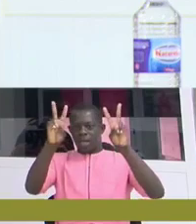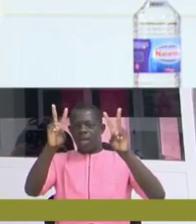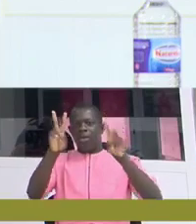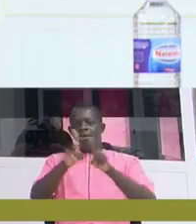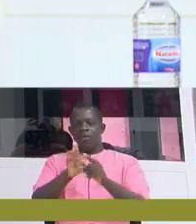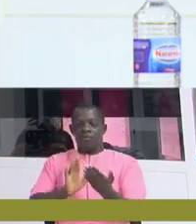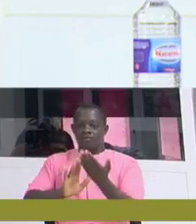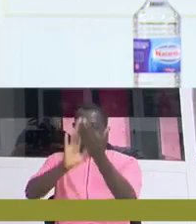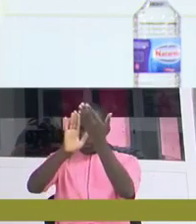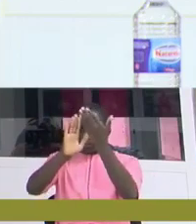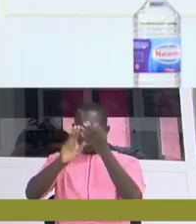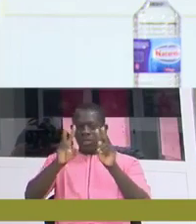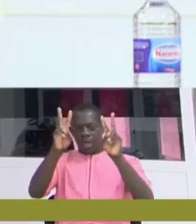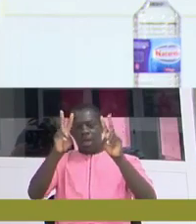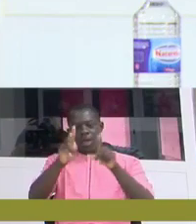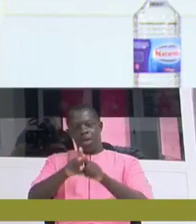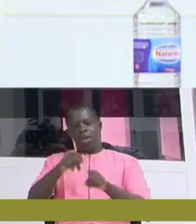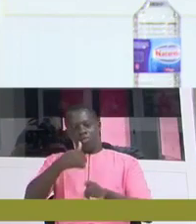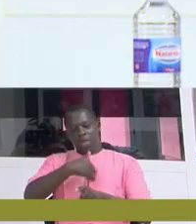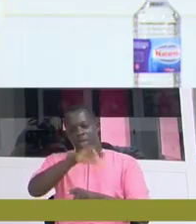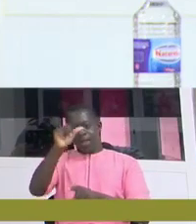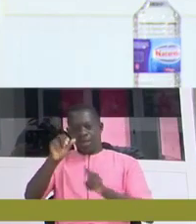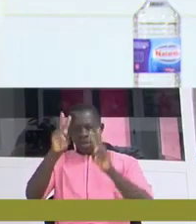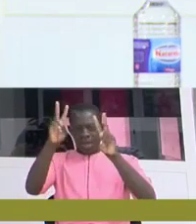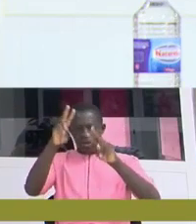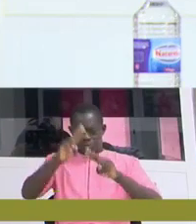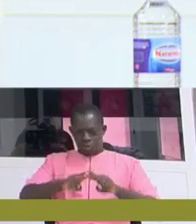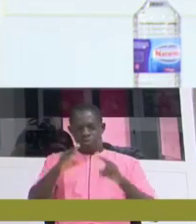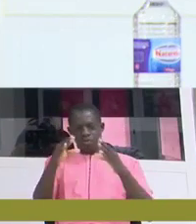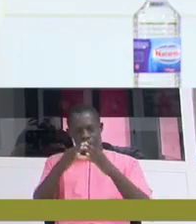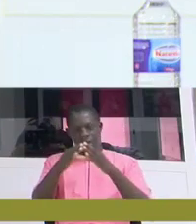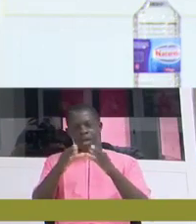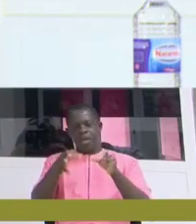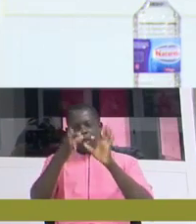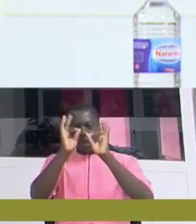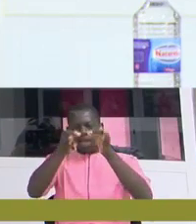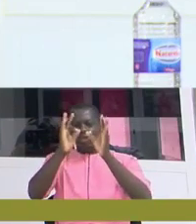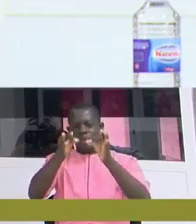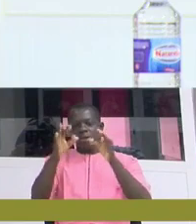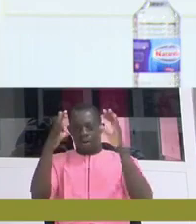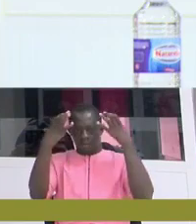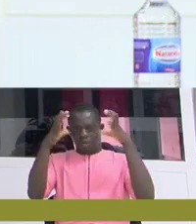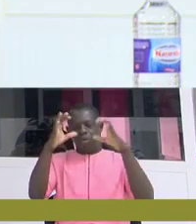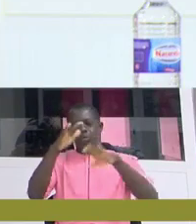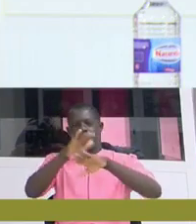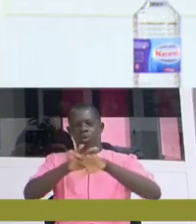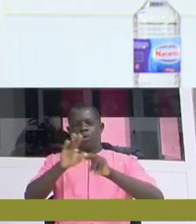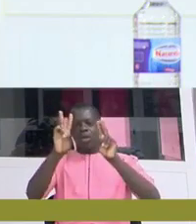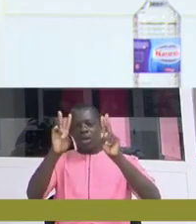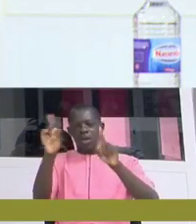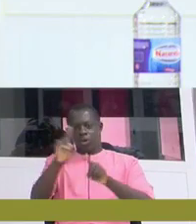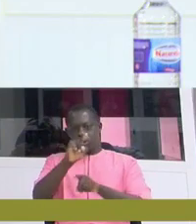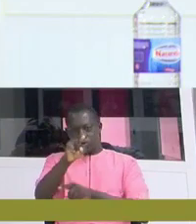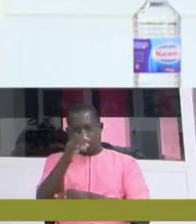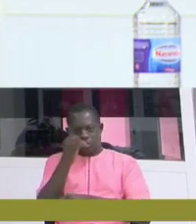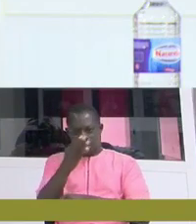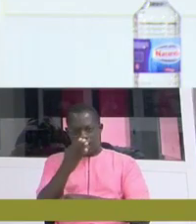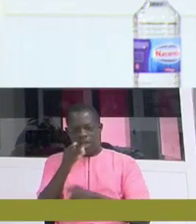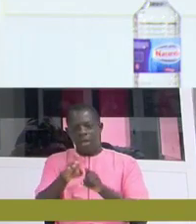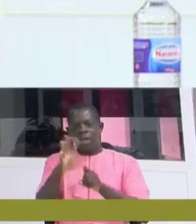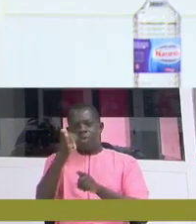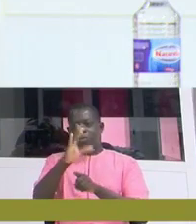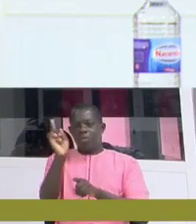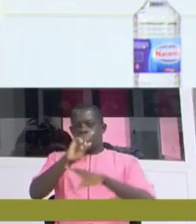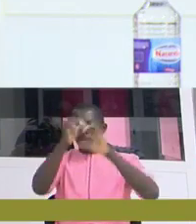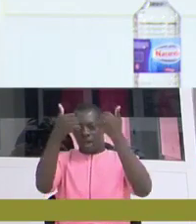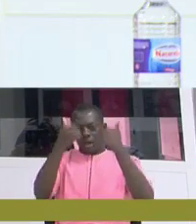face. Face to face. Nabesila. I'll sit with him. Benny matter explain now. I'll explain this matter. To him. For them. What you said. For all the caring. Whether that's